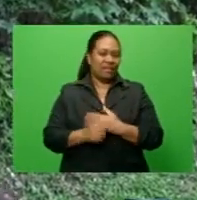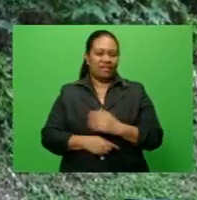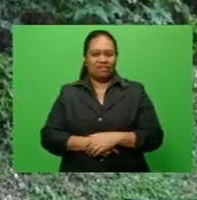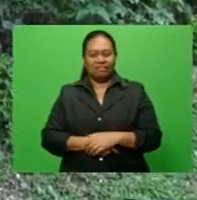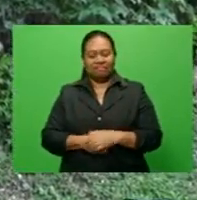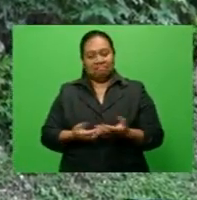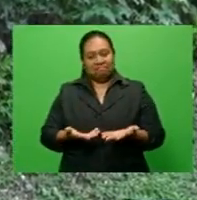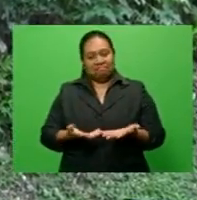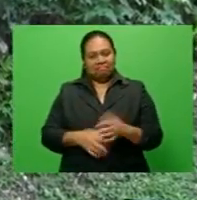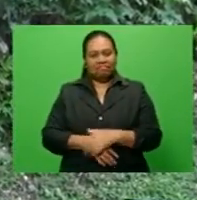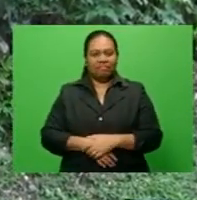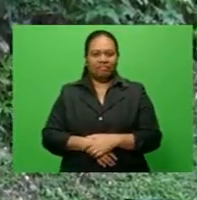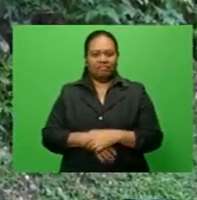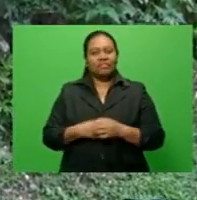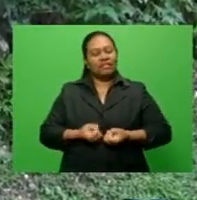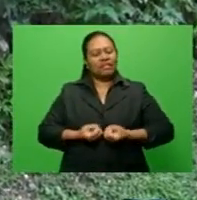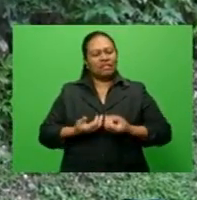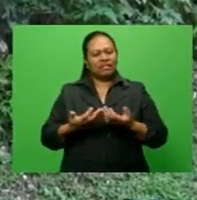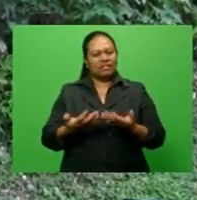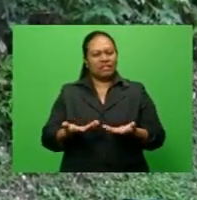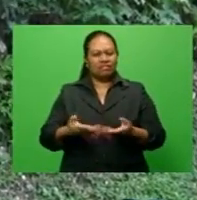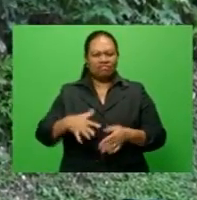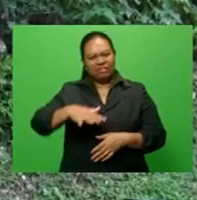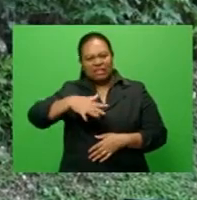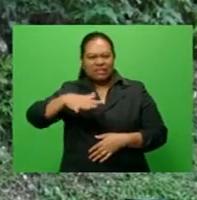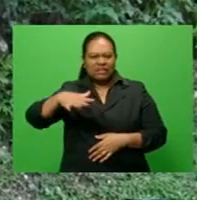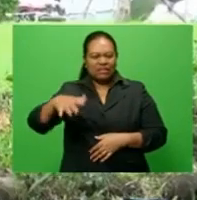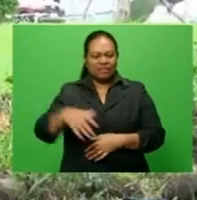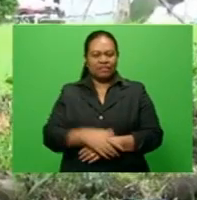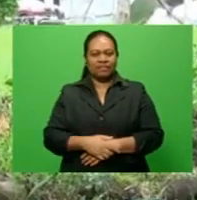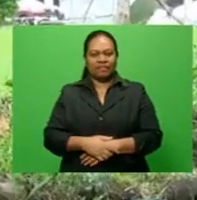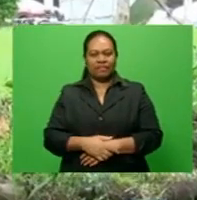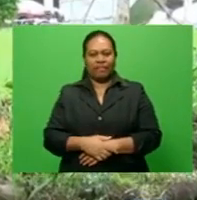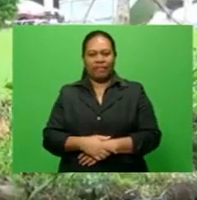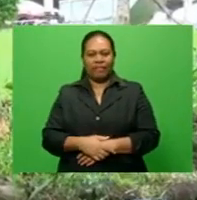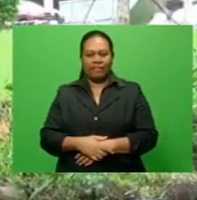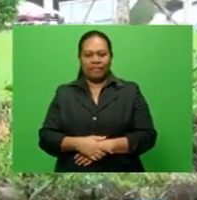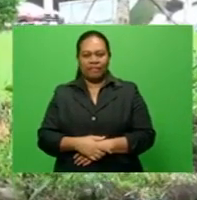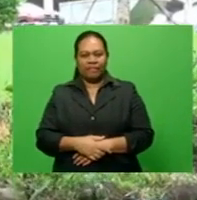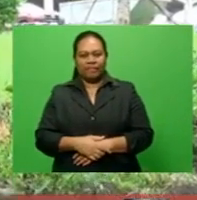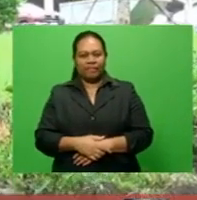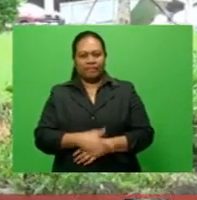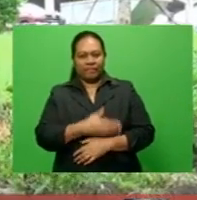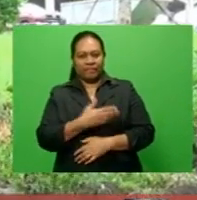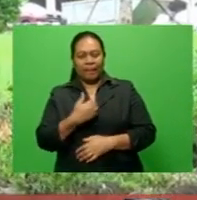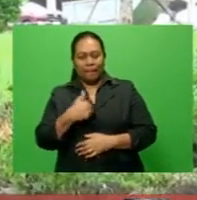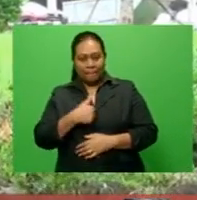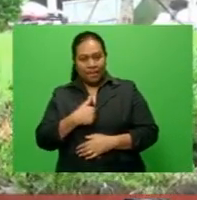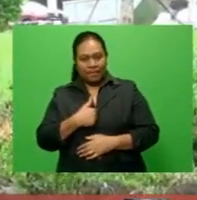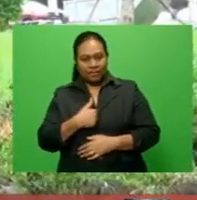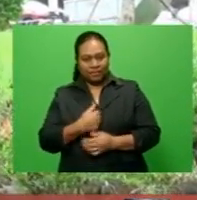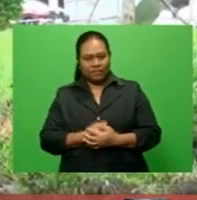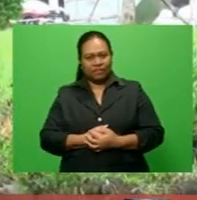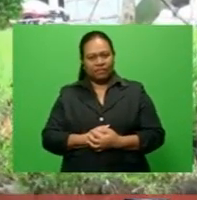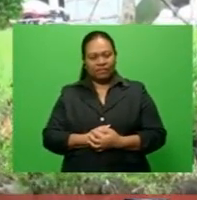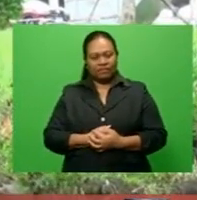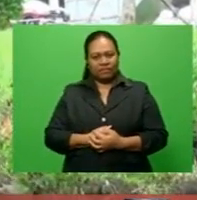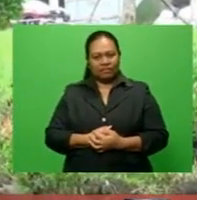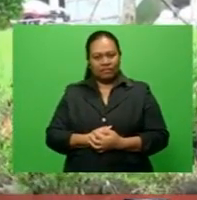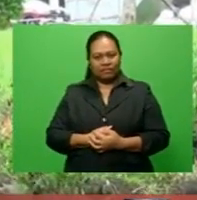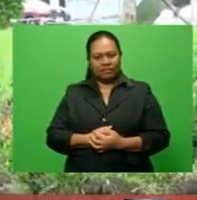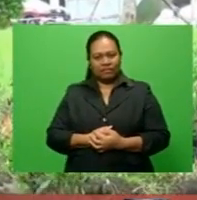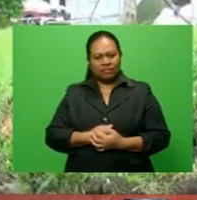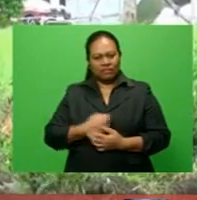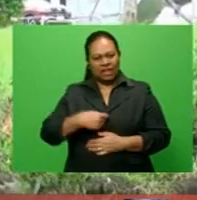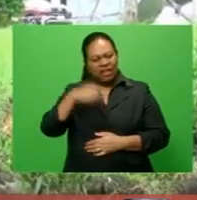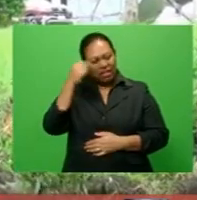so give them the benefit of the doubt, and yeah, that's it. For me, I'd say, as a football player myself, I think